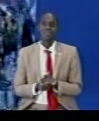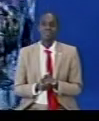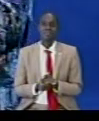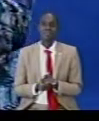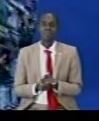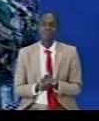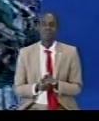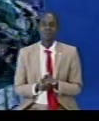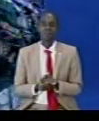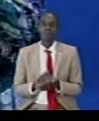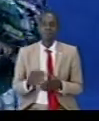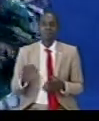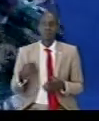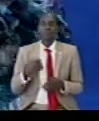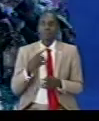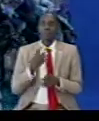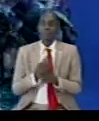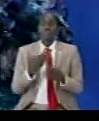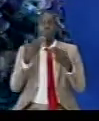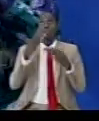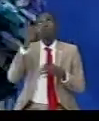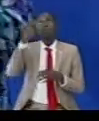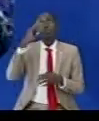We just thank God for a time like this.